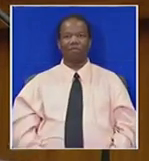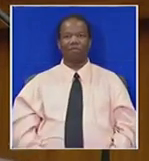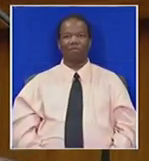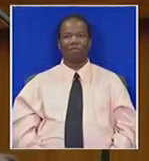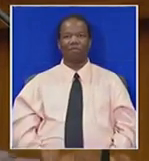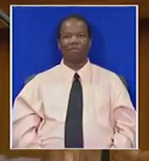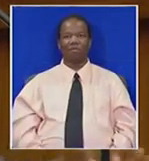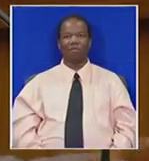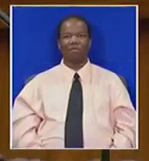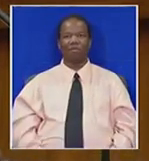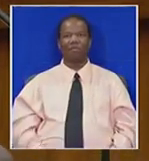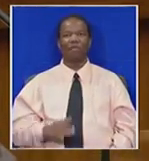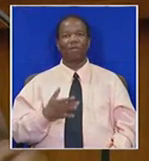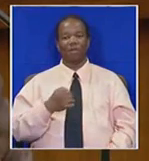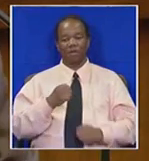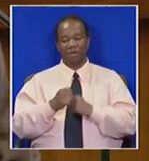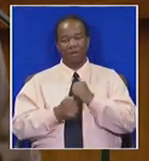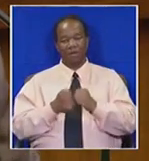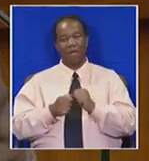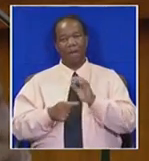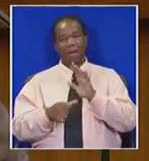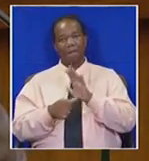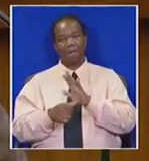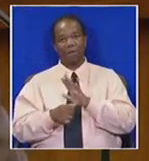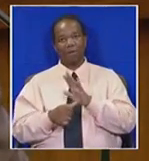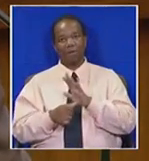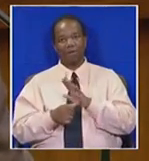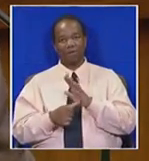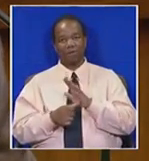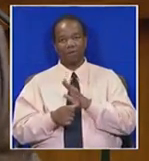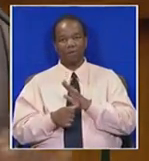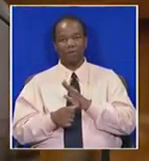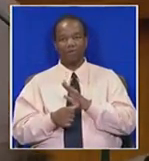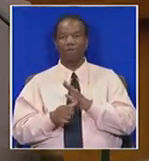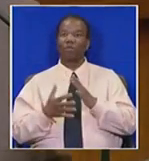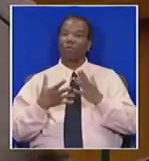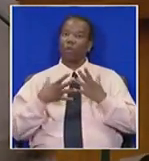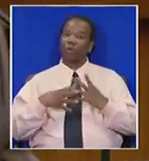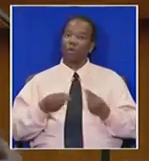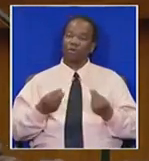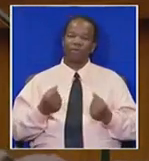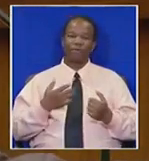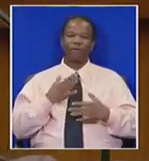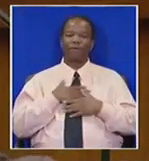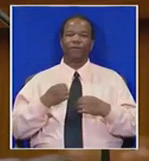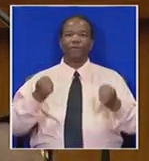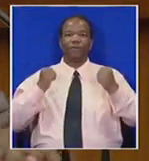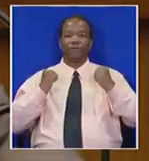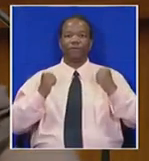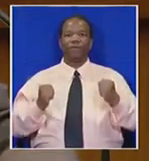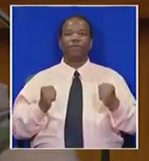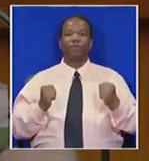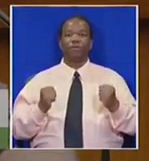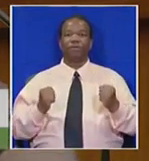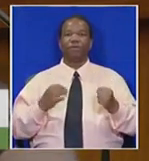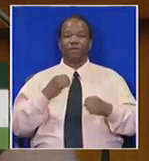This year is an important year. One feels very re-energized on this historic important year, celebrating